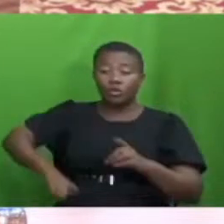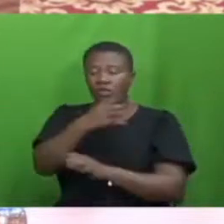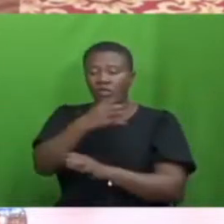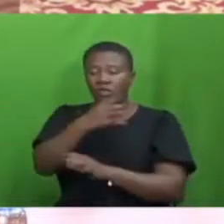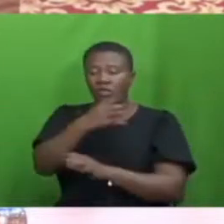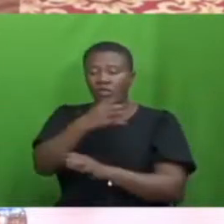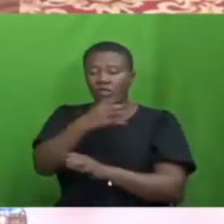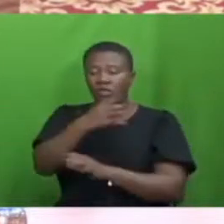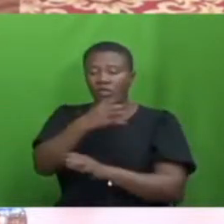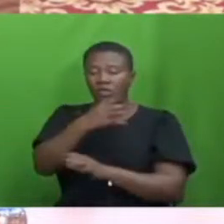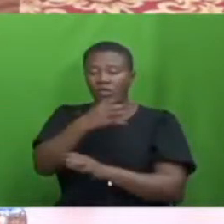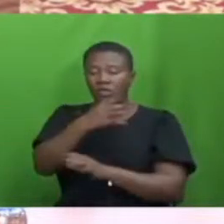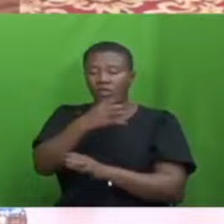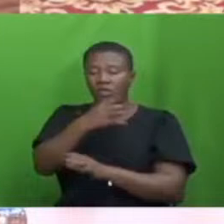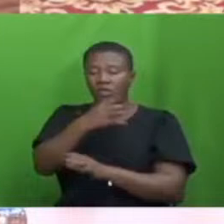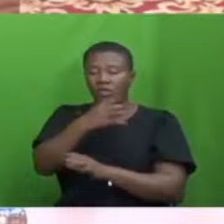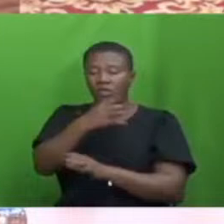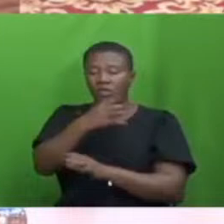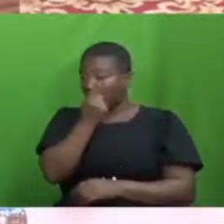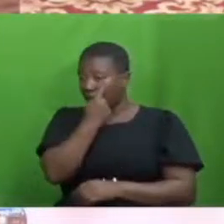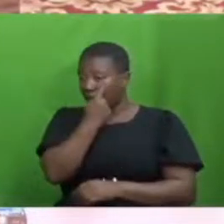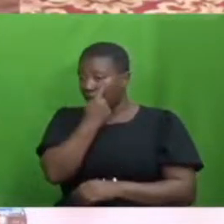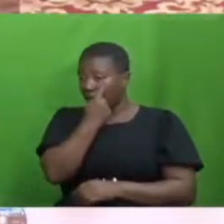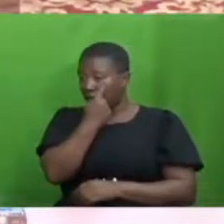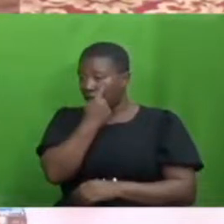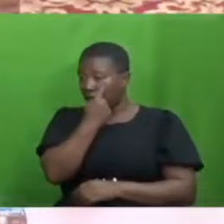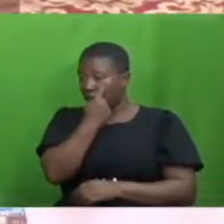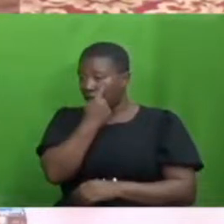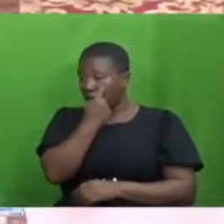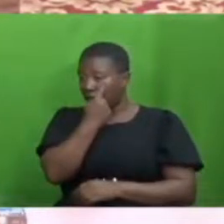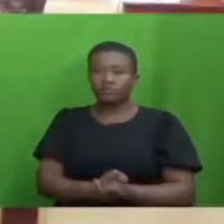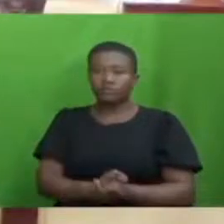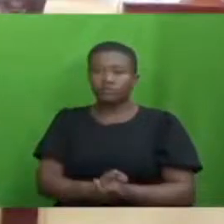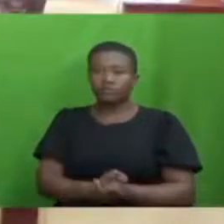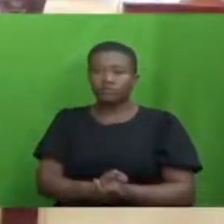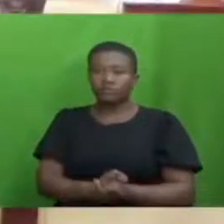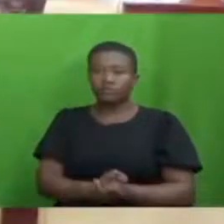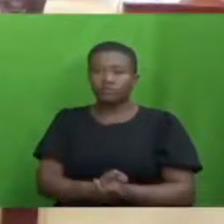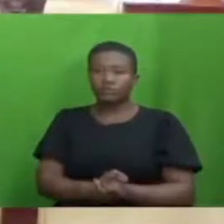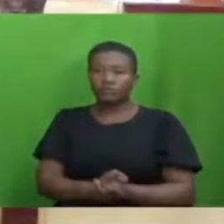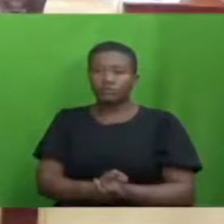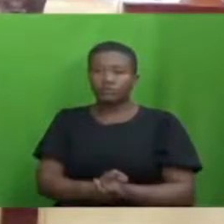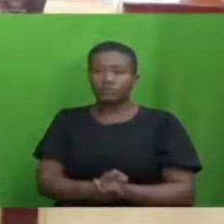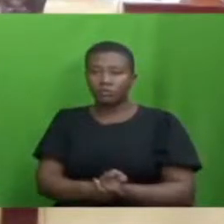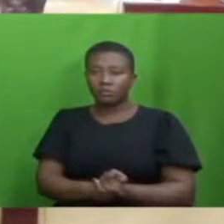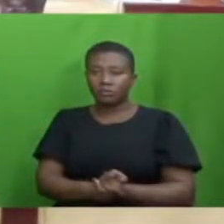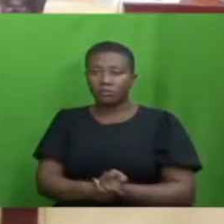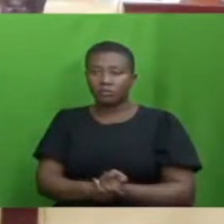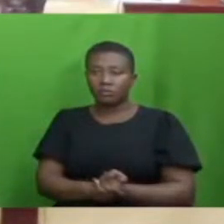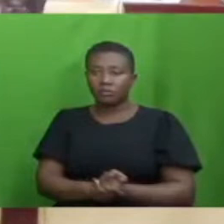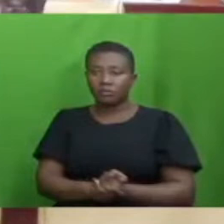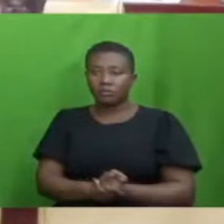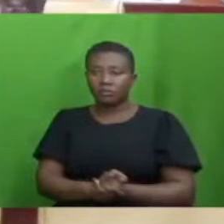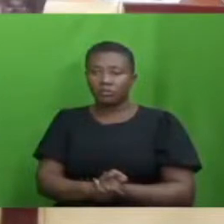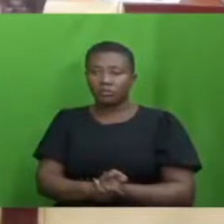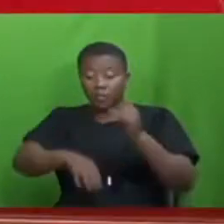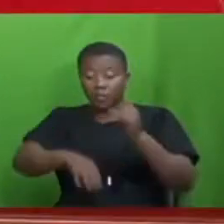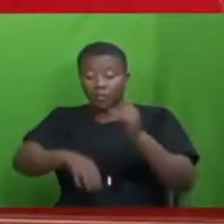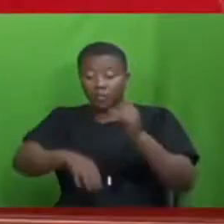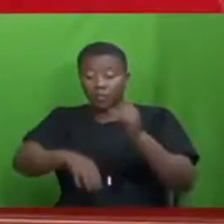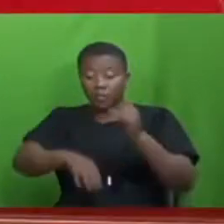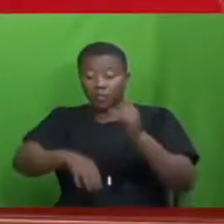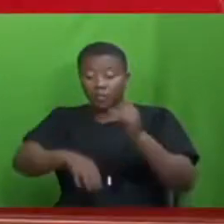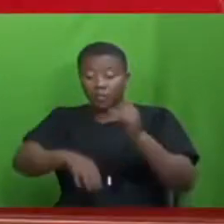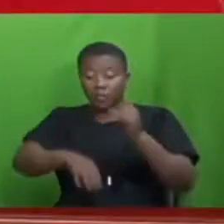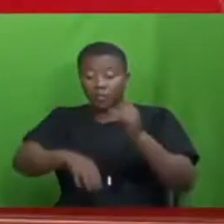our eyes. This turning the corner is underpinned by the investments and sacrifices